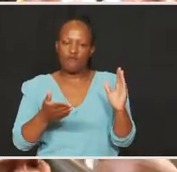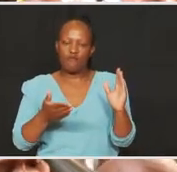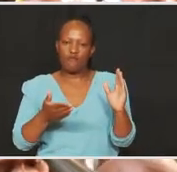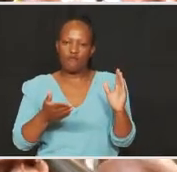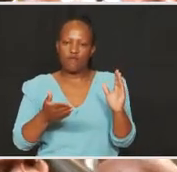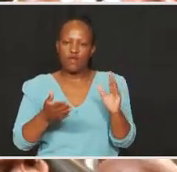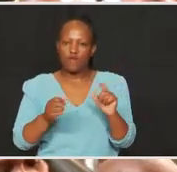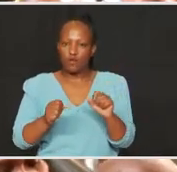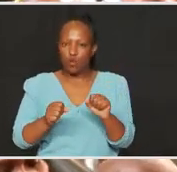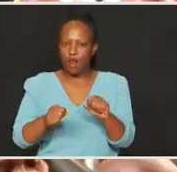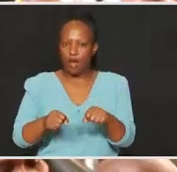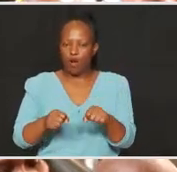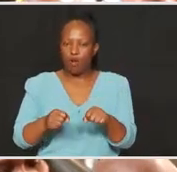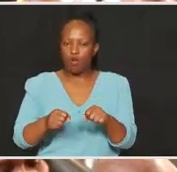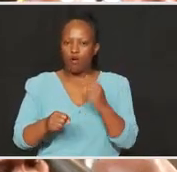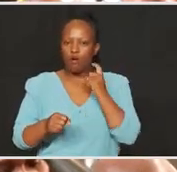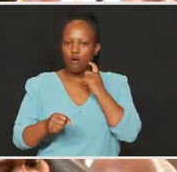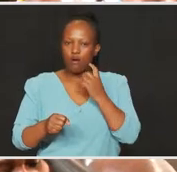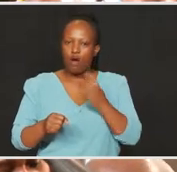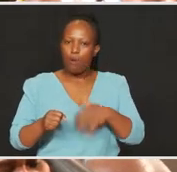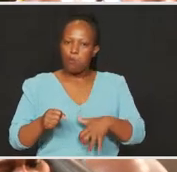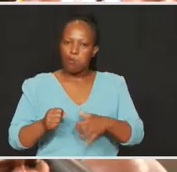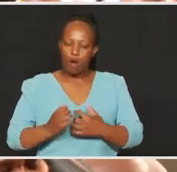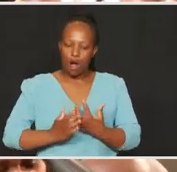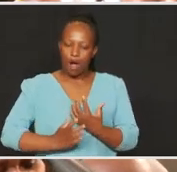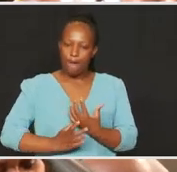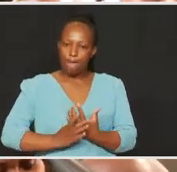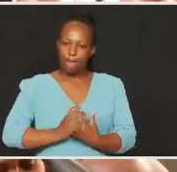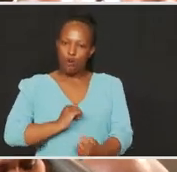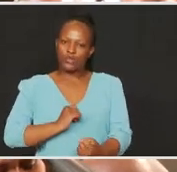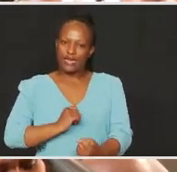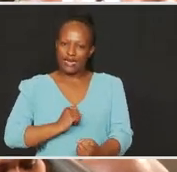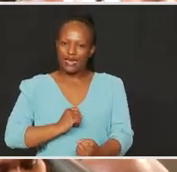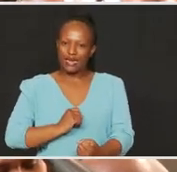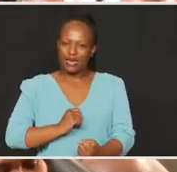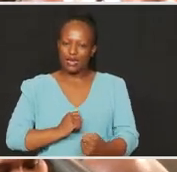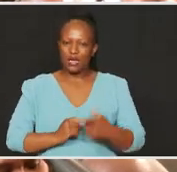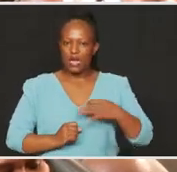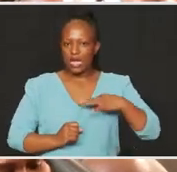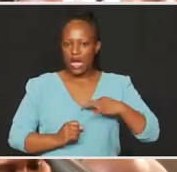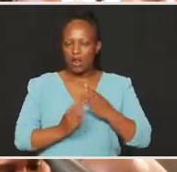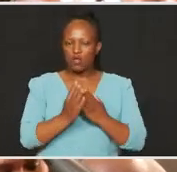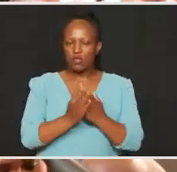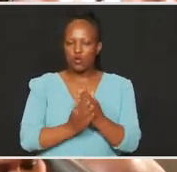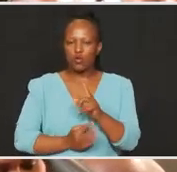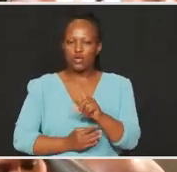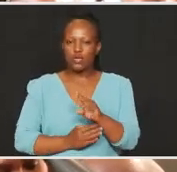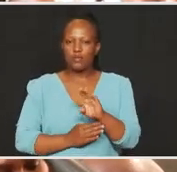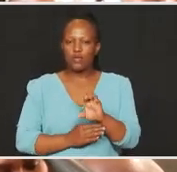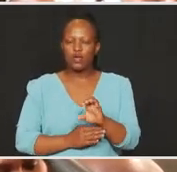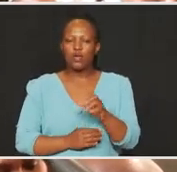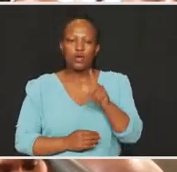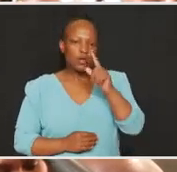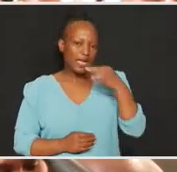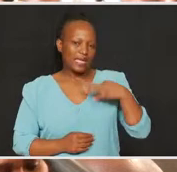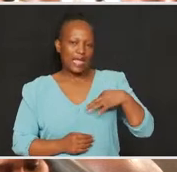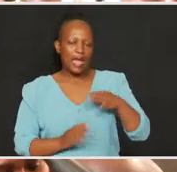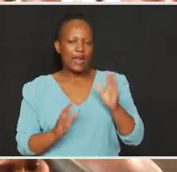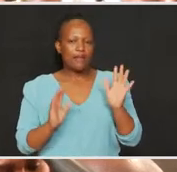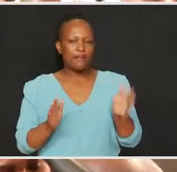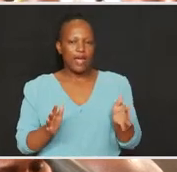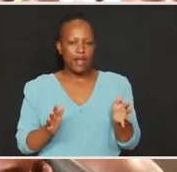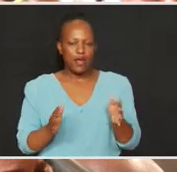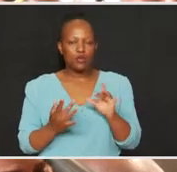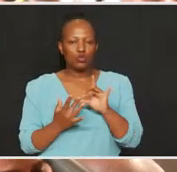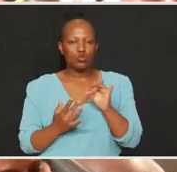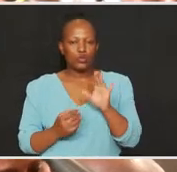low abortions to girls through the dbe not only the girl who chooses the abortion not only